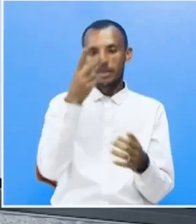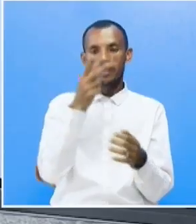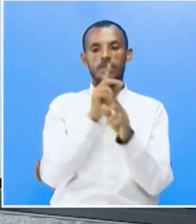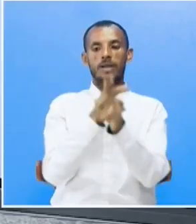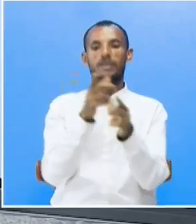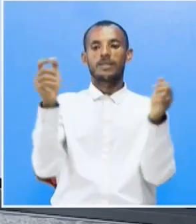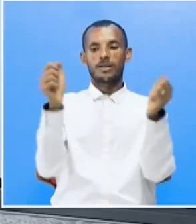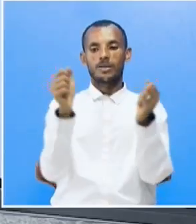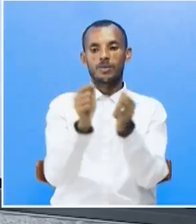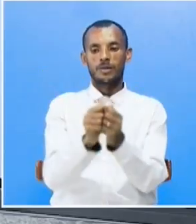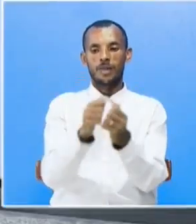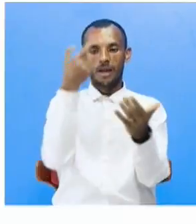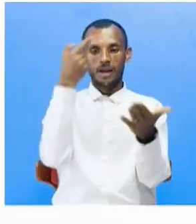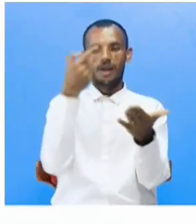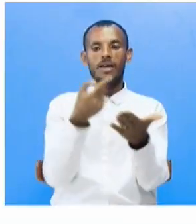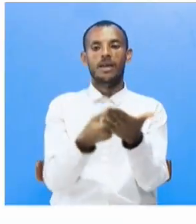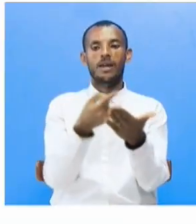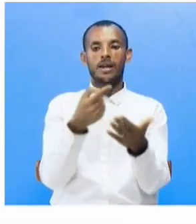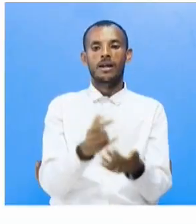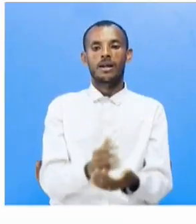together. Here,